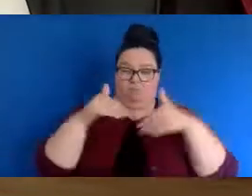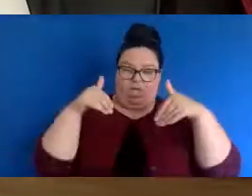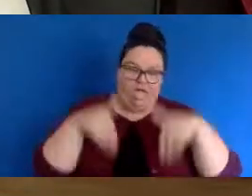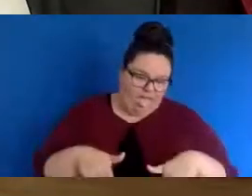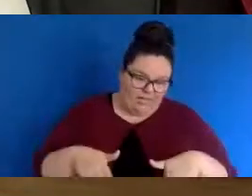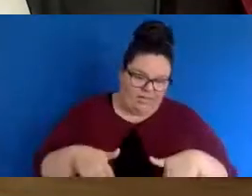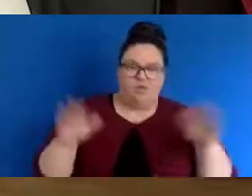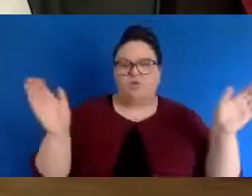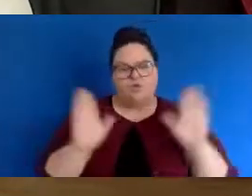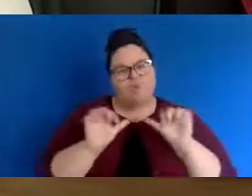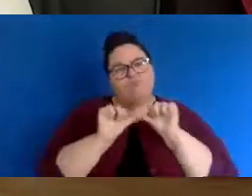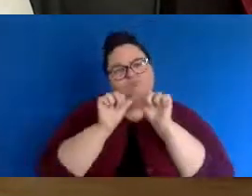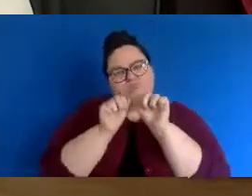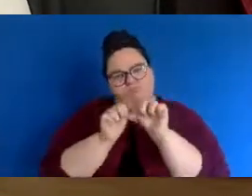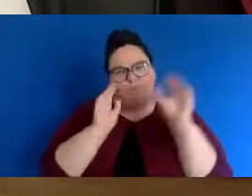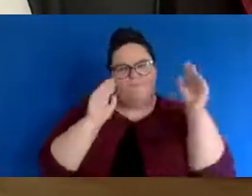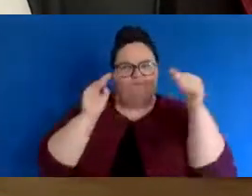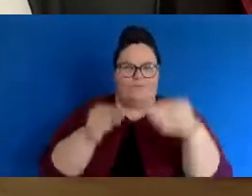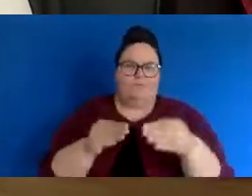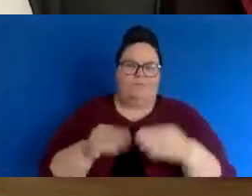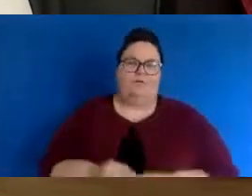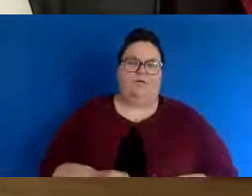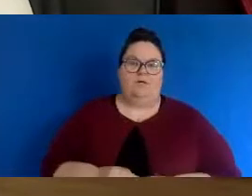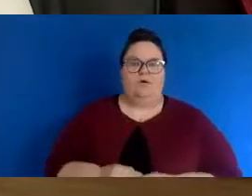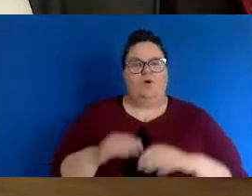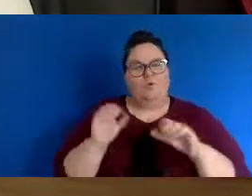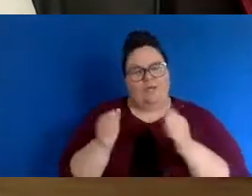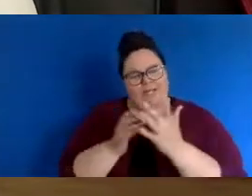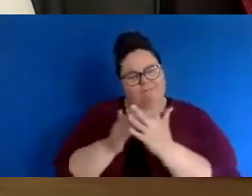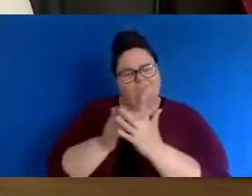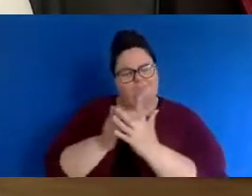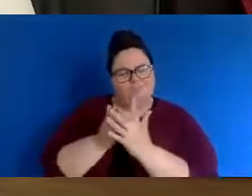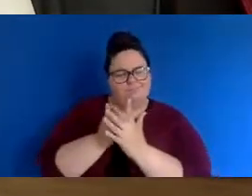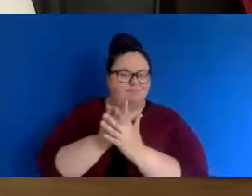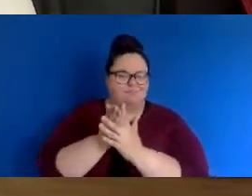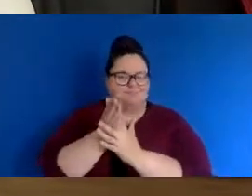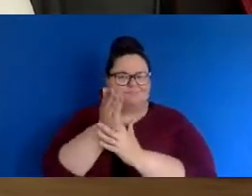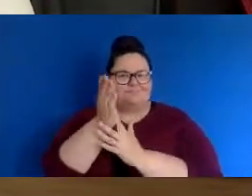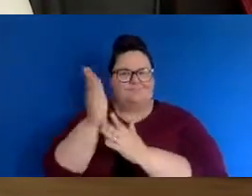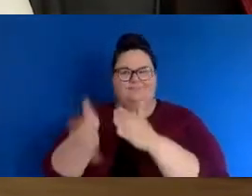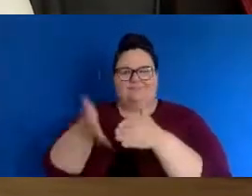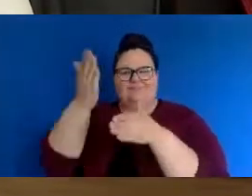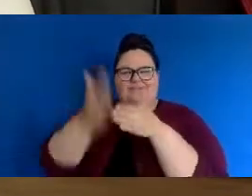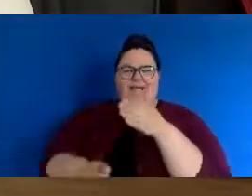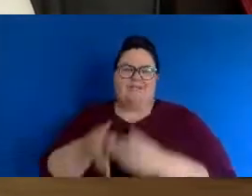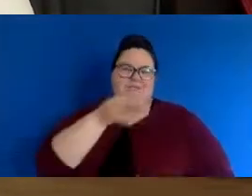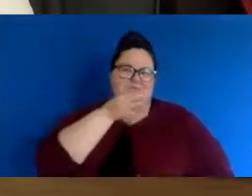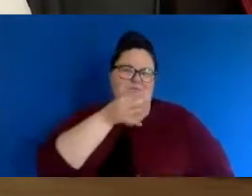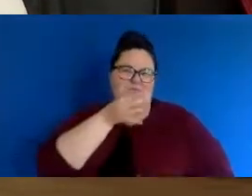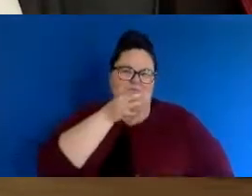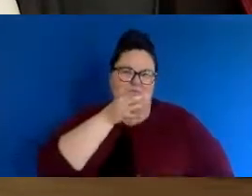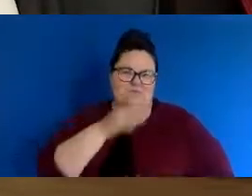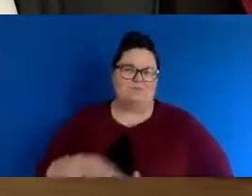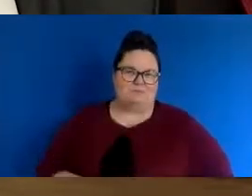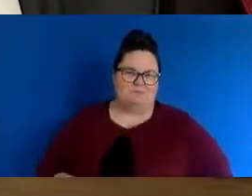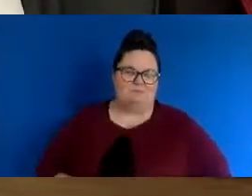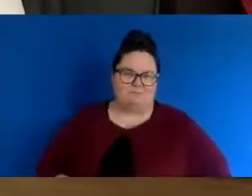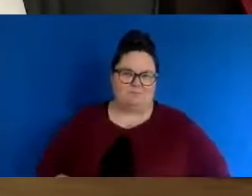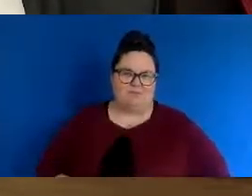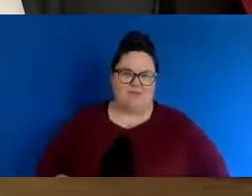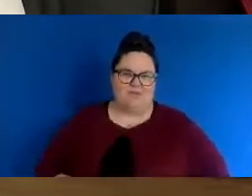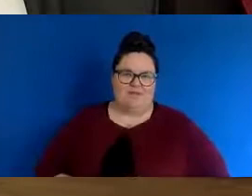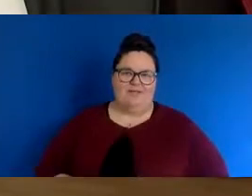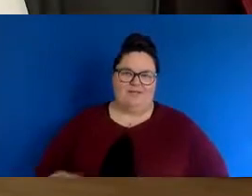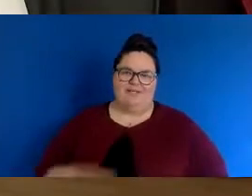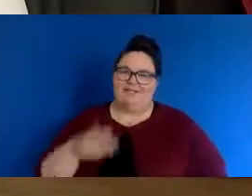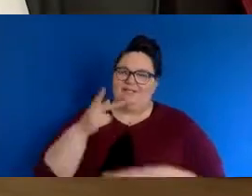created over the past month. We are getting through this. Let's get to the finish line. It is in sight, finally. So let's make sure we all get